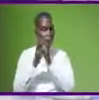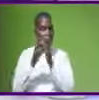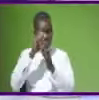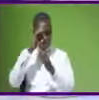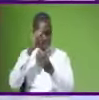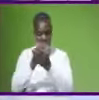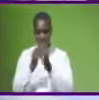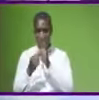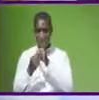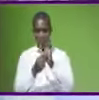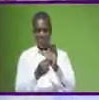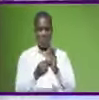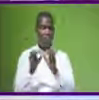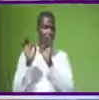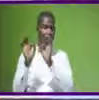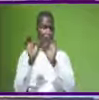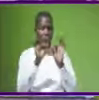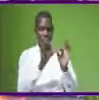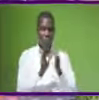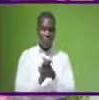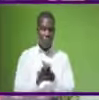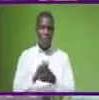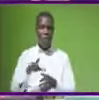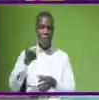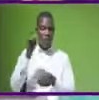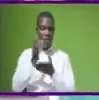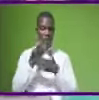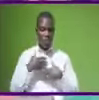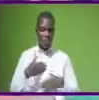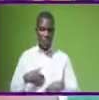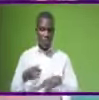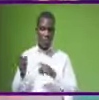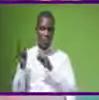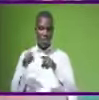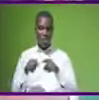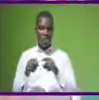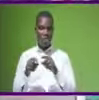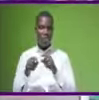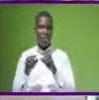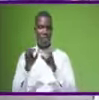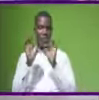Kawonian and say, or church into crow, you'll be my man, but treachery ye.